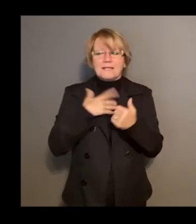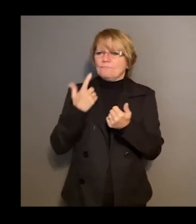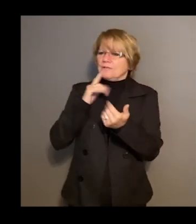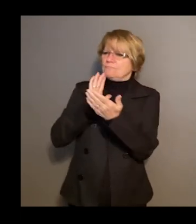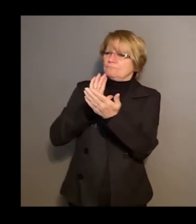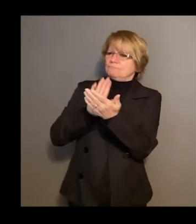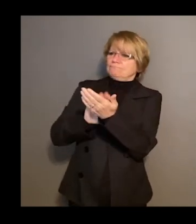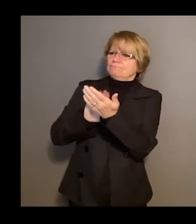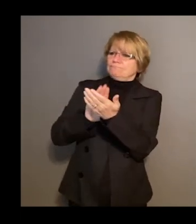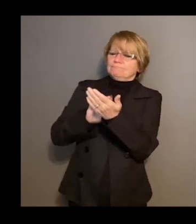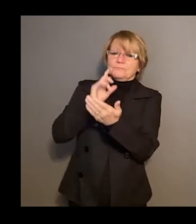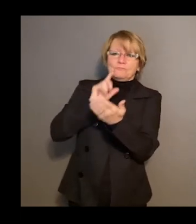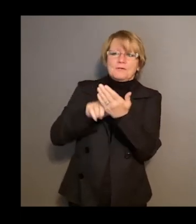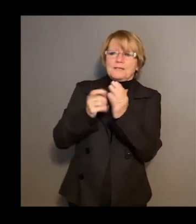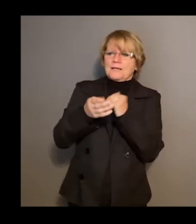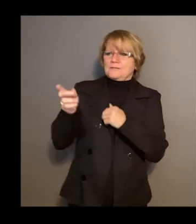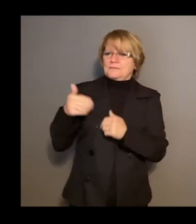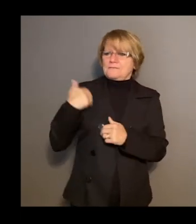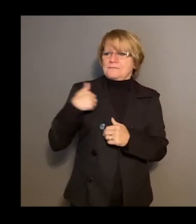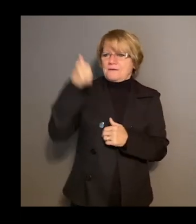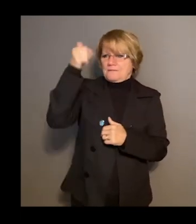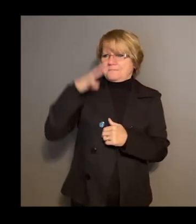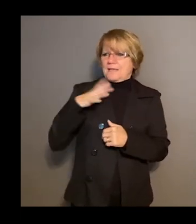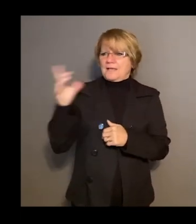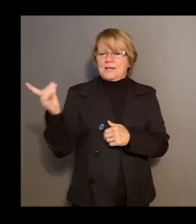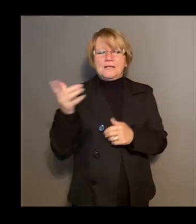to these young men for